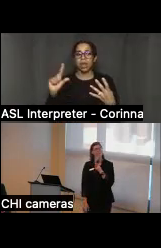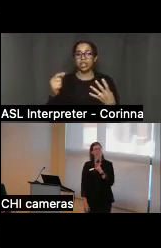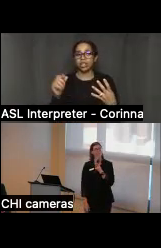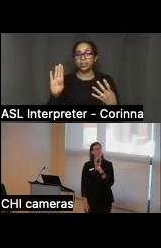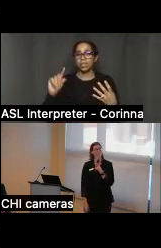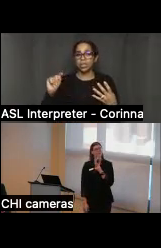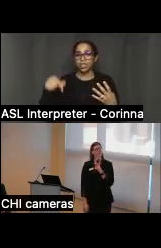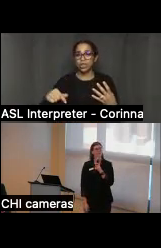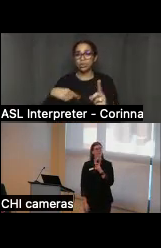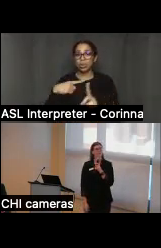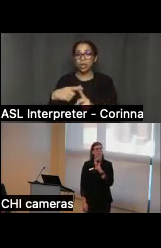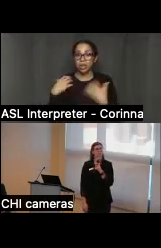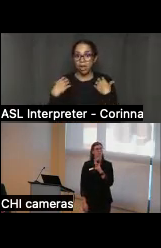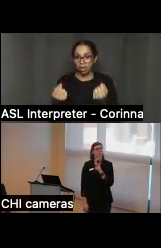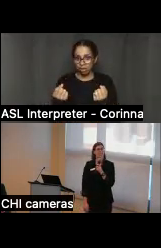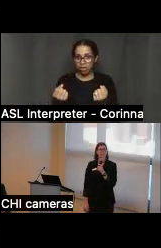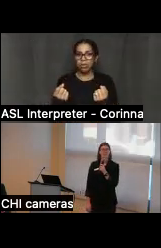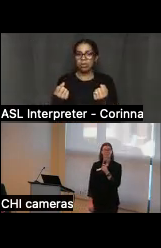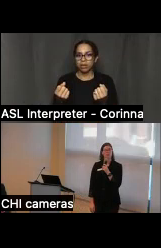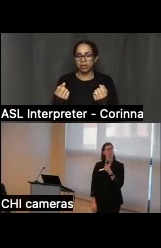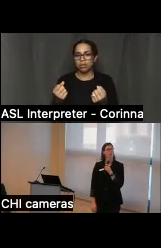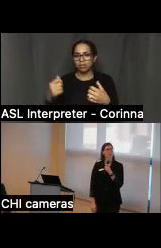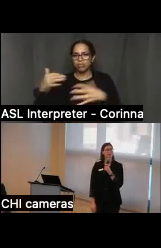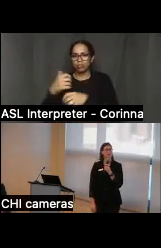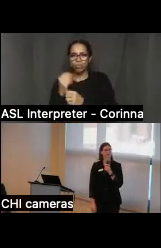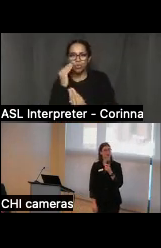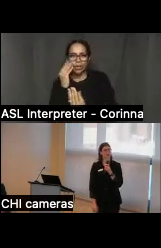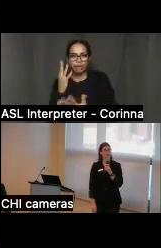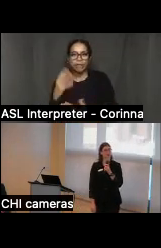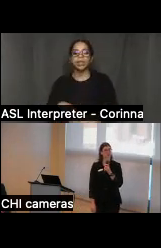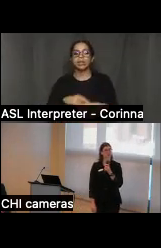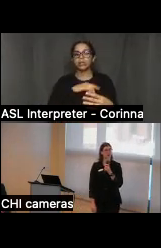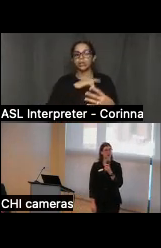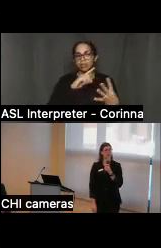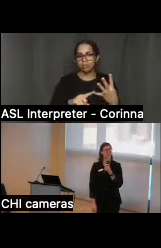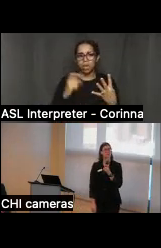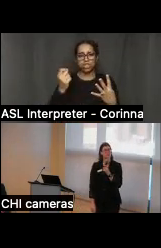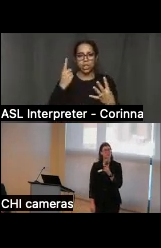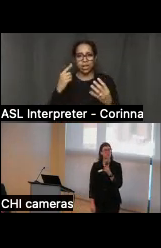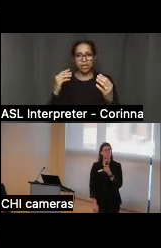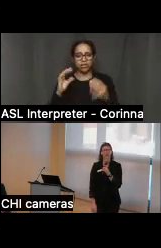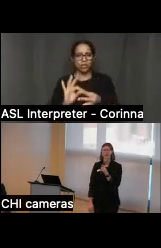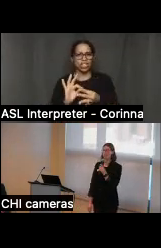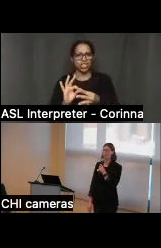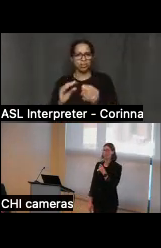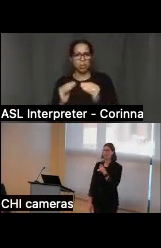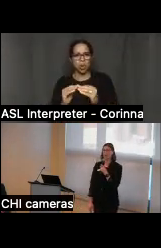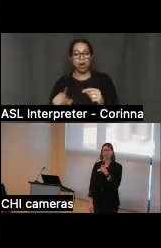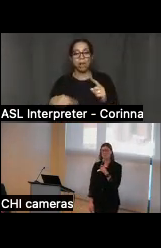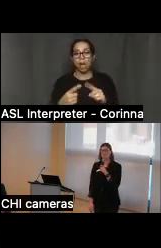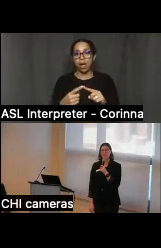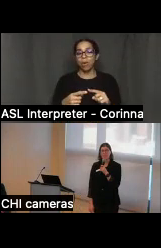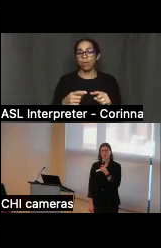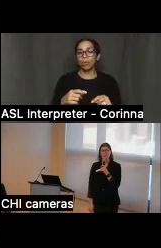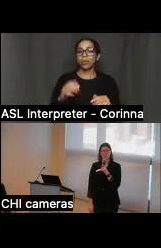that I mentioned earlier, as well as understanding a little bit more about the relationship between our different sections that we have about culturally